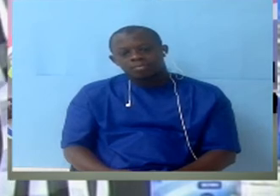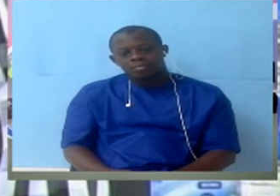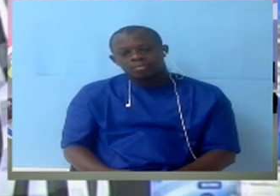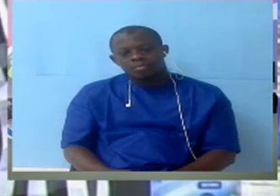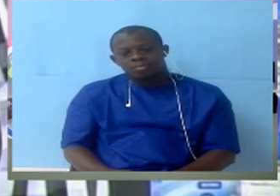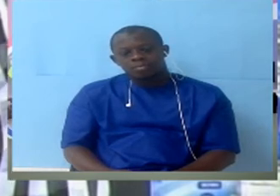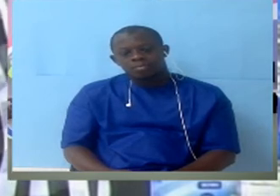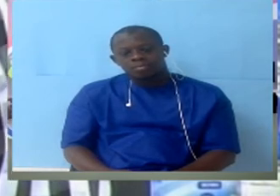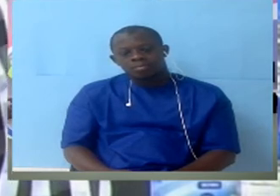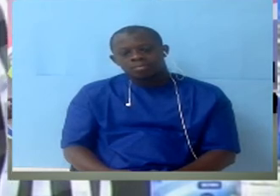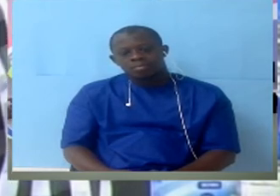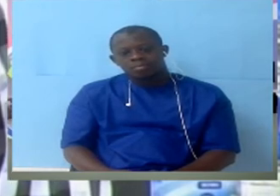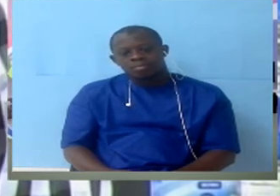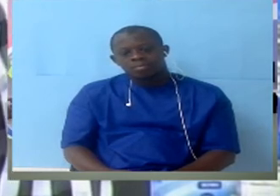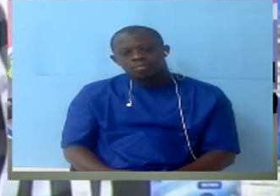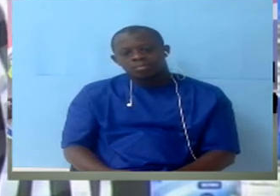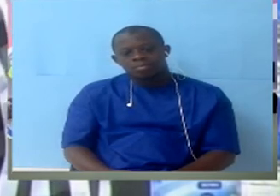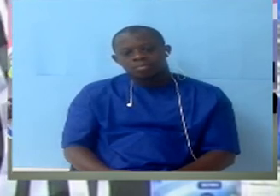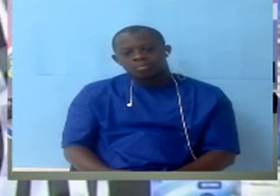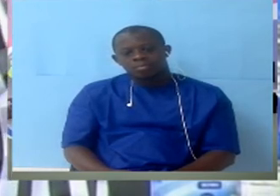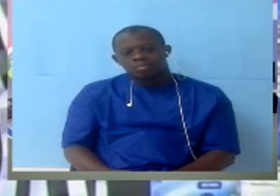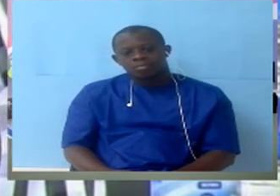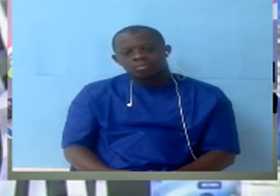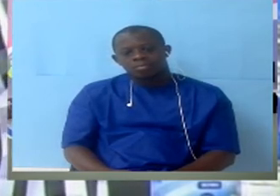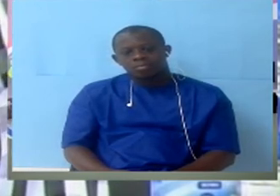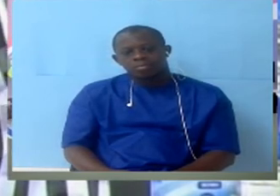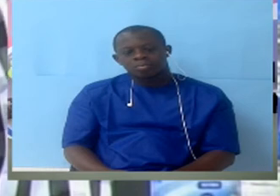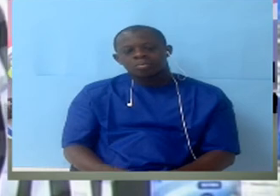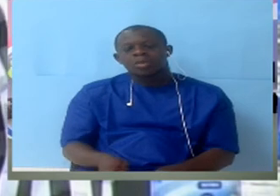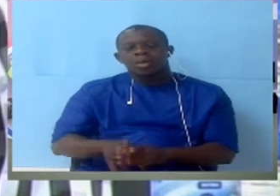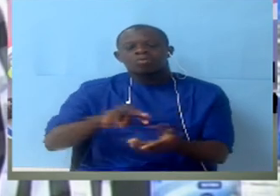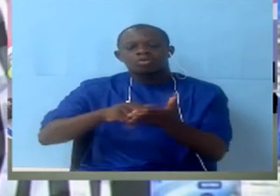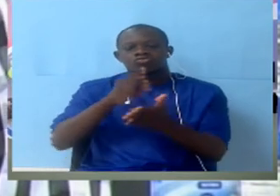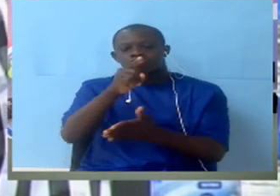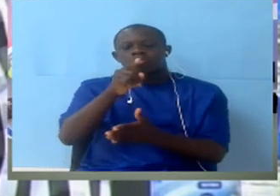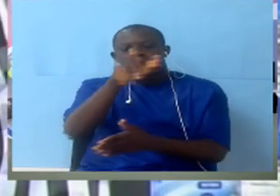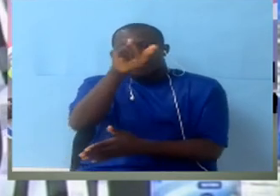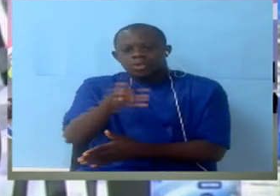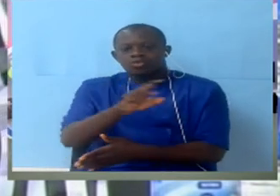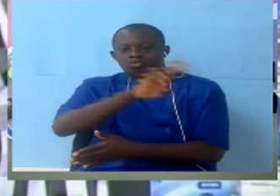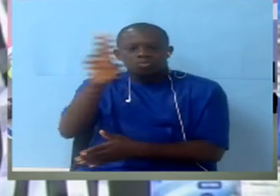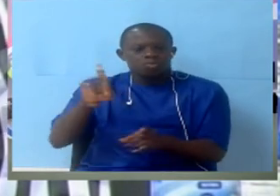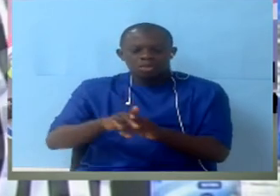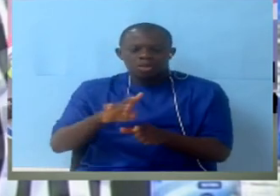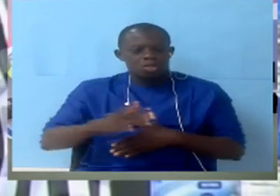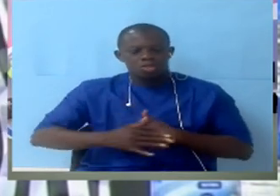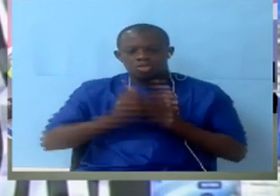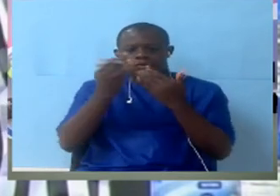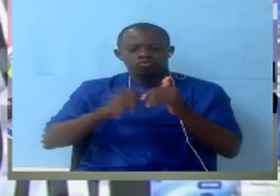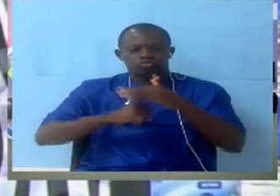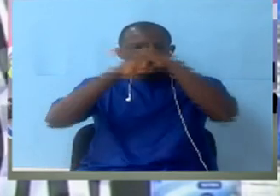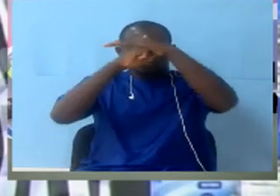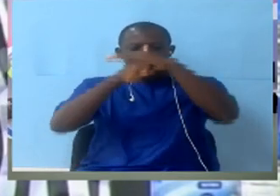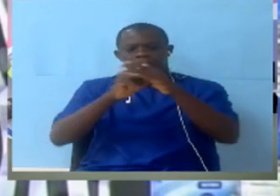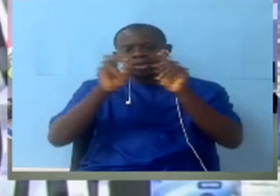Ite manga modi mi alanko loyal to Jambe. You are not somebody who is loyal to Jambe.